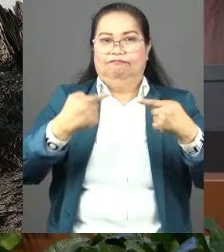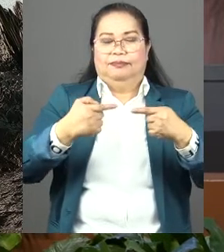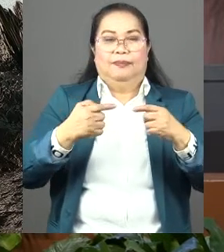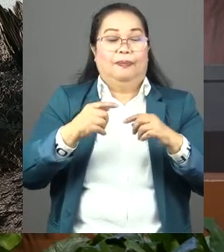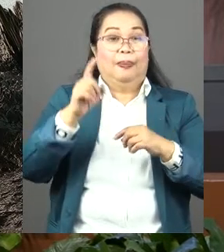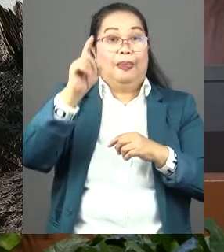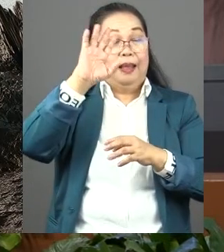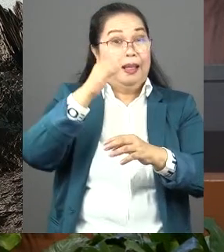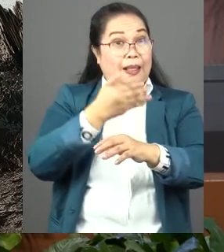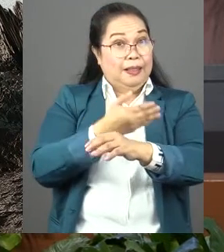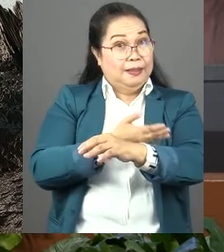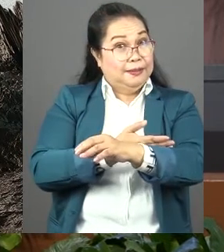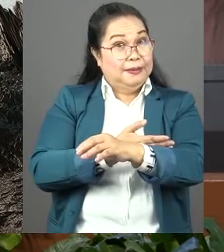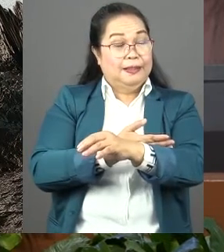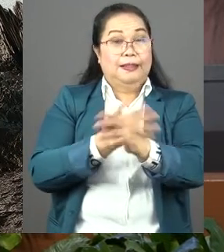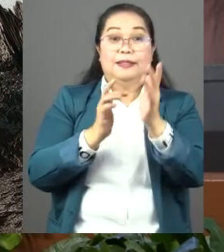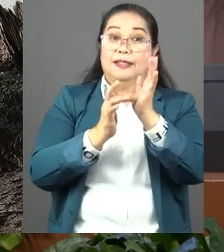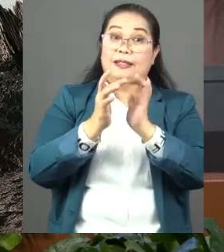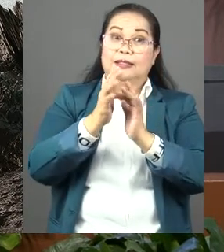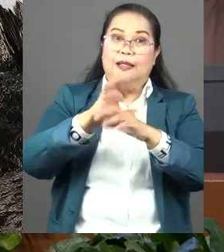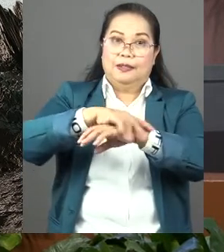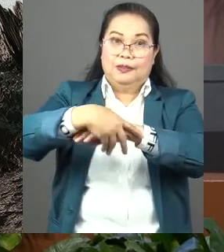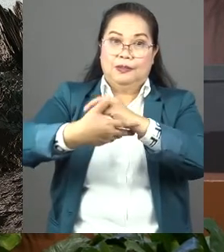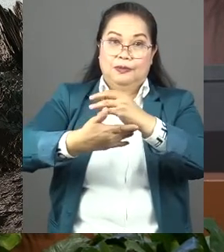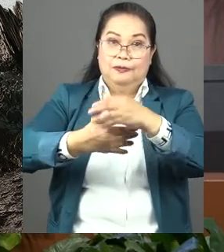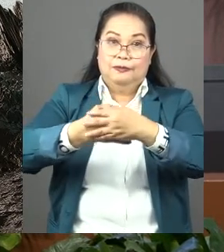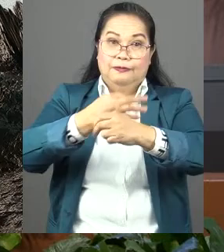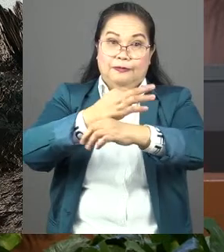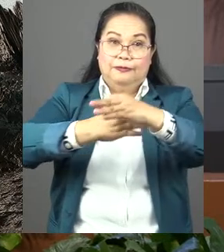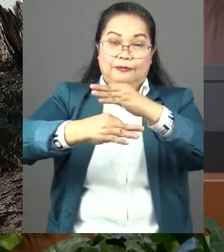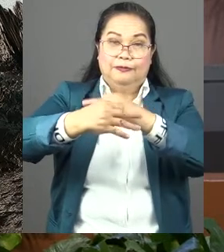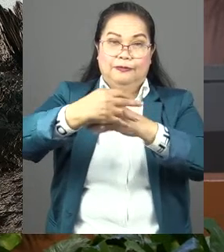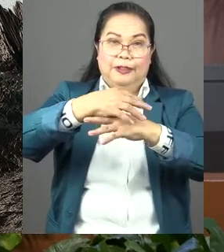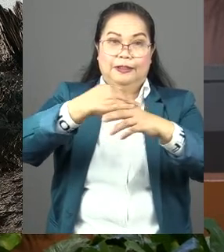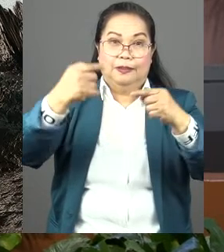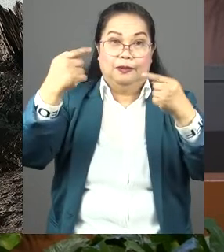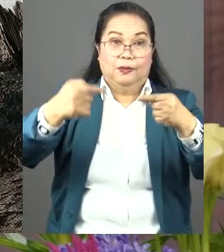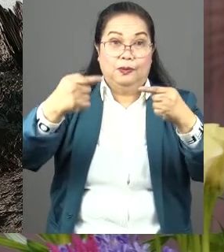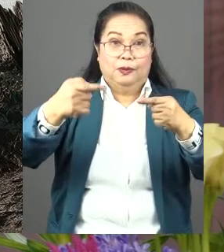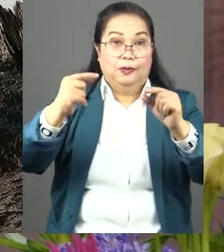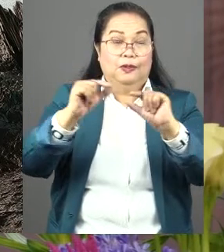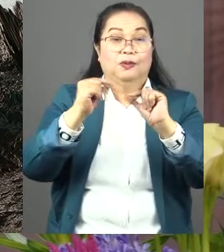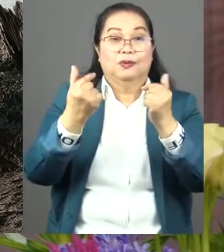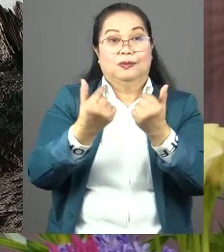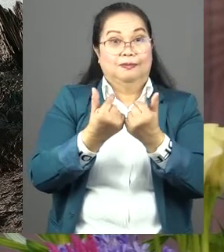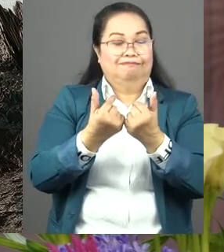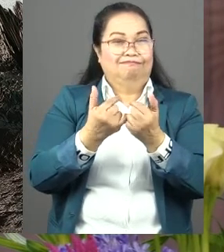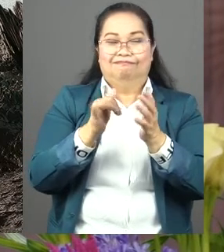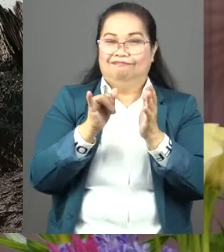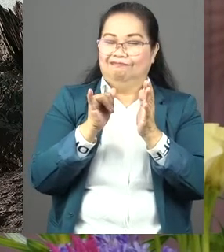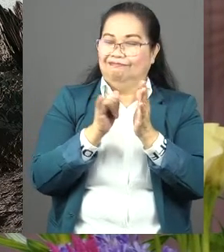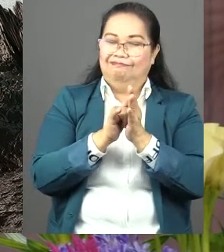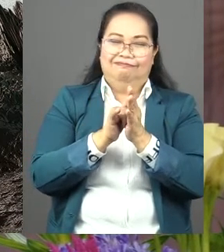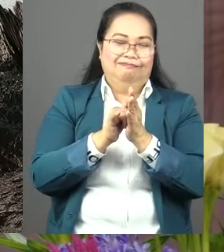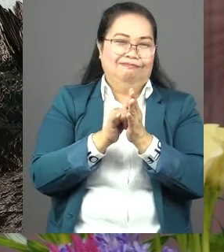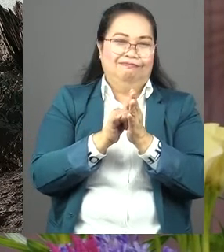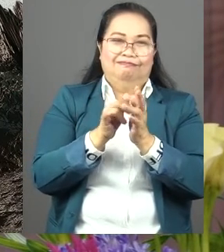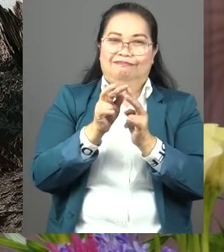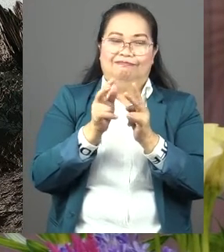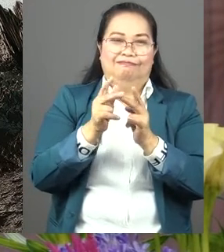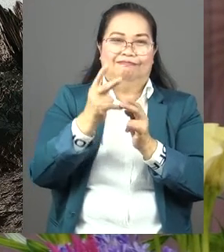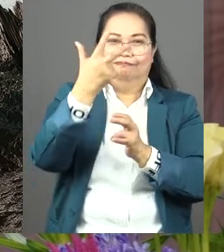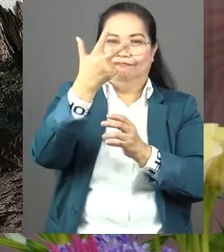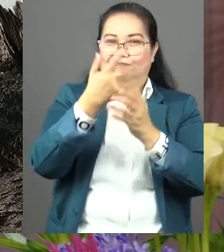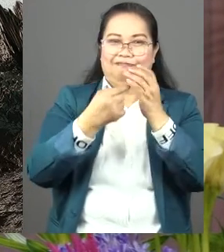God the Son wiped the feet of his arguing apostles. That combination, friends, of deity